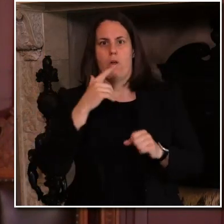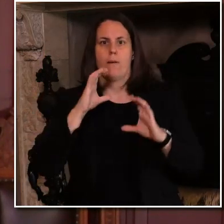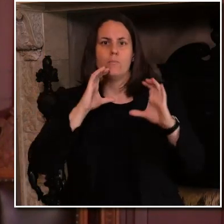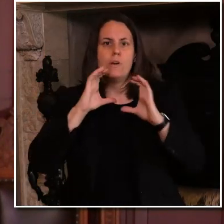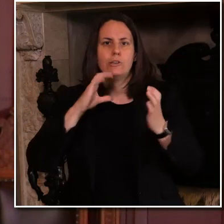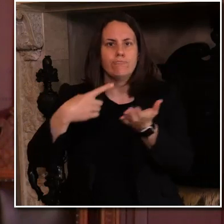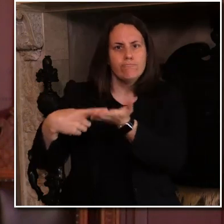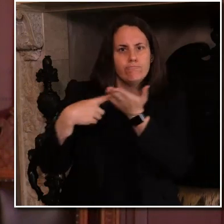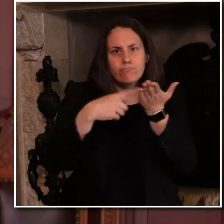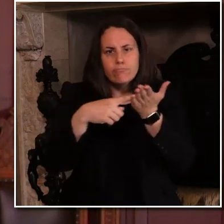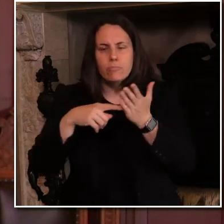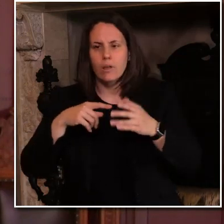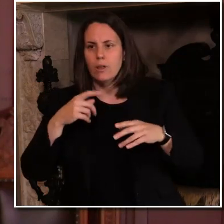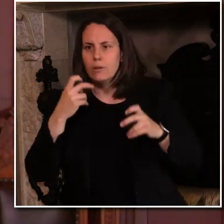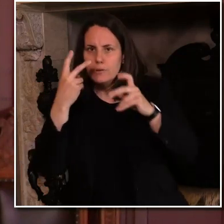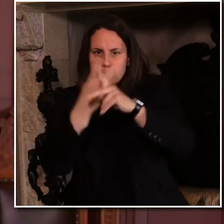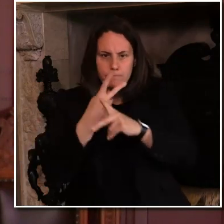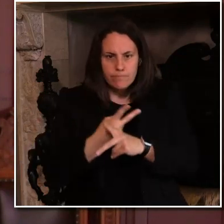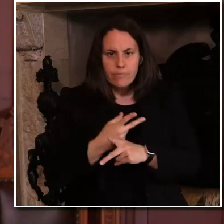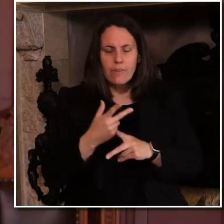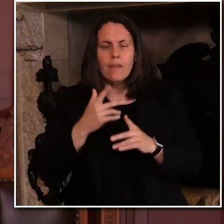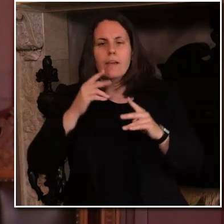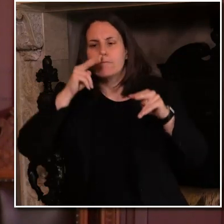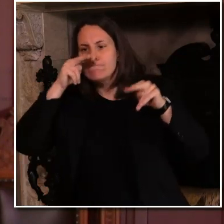safe and in a safe way.